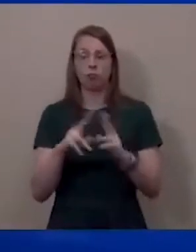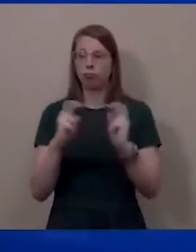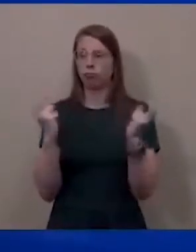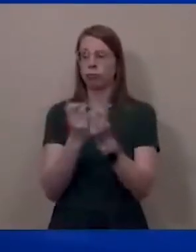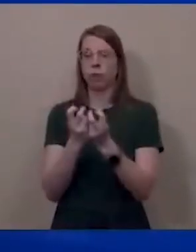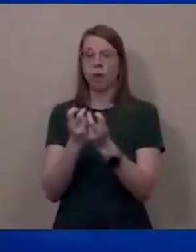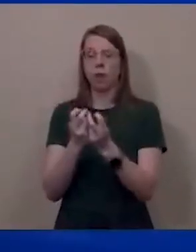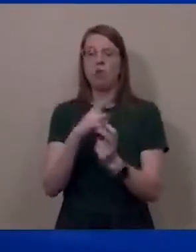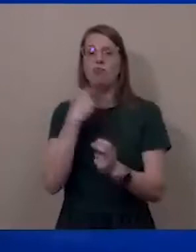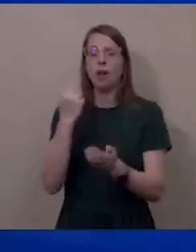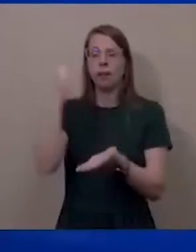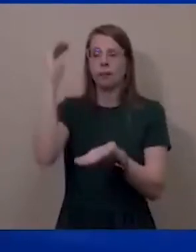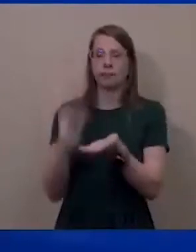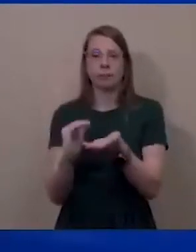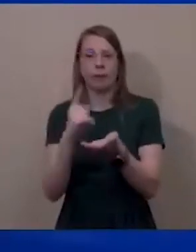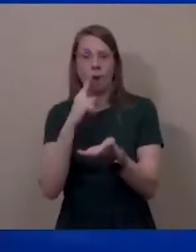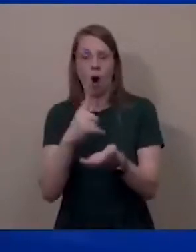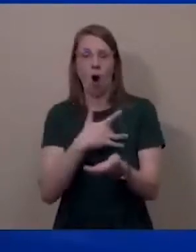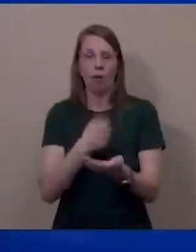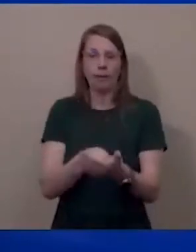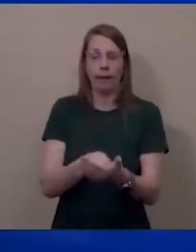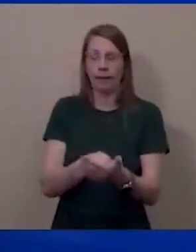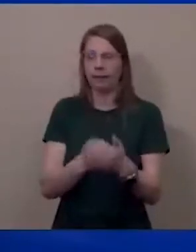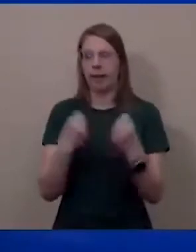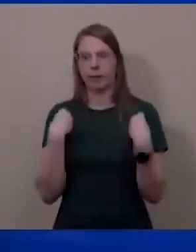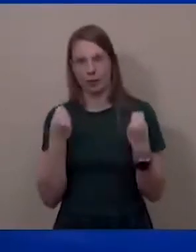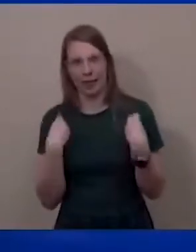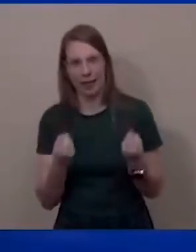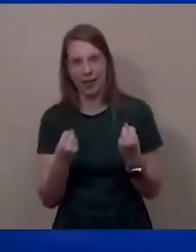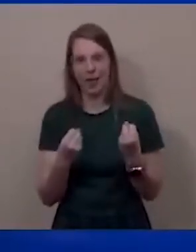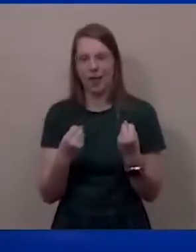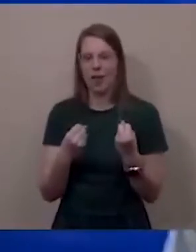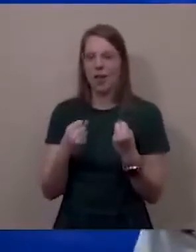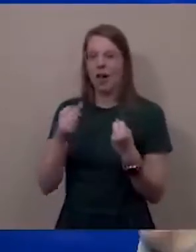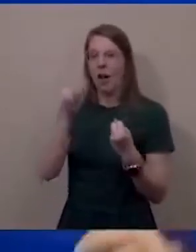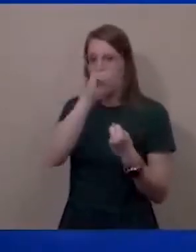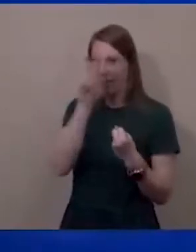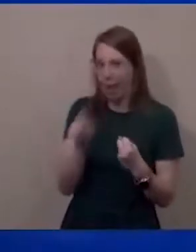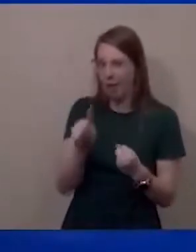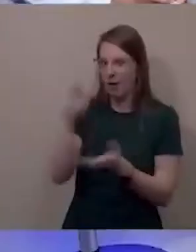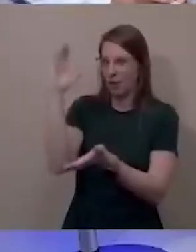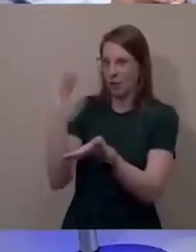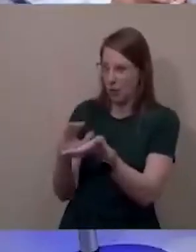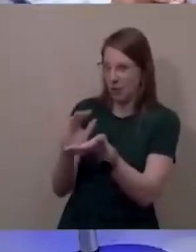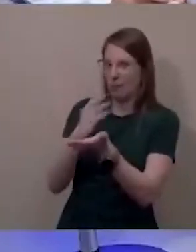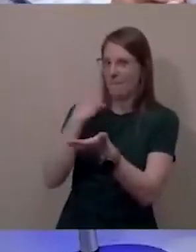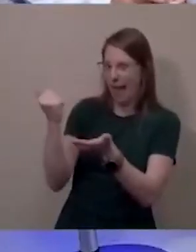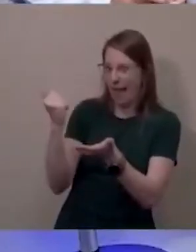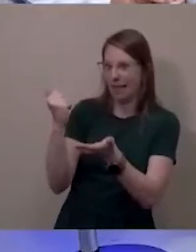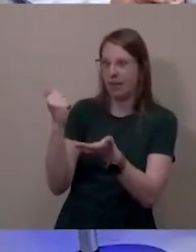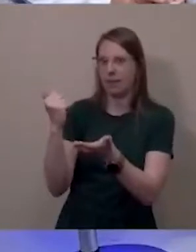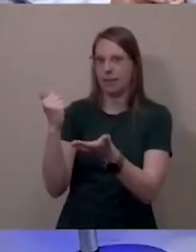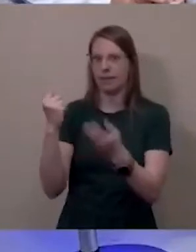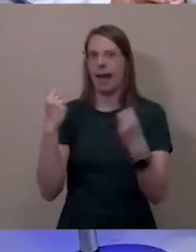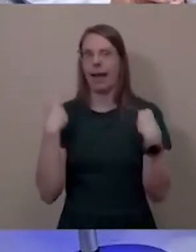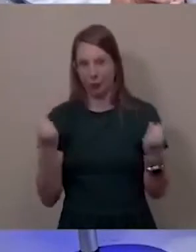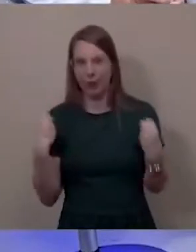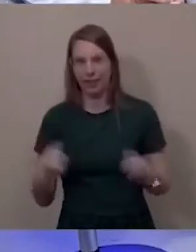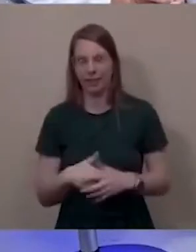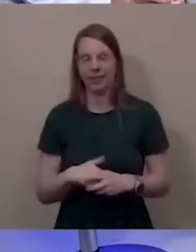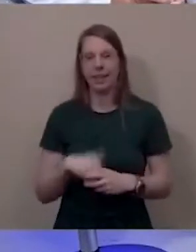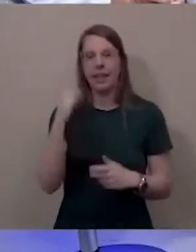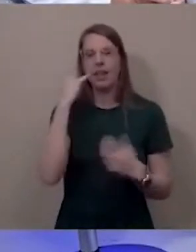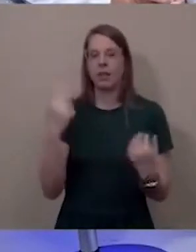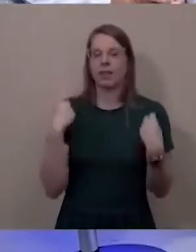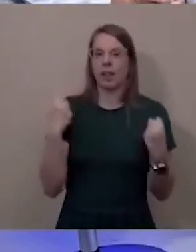having a heart attack? That's exercise. And you're going to say the best way to reduce the risk of Alzheimer's is? Exercise. So if we exercise and we're healthier, we do